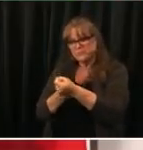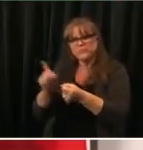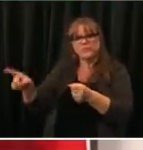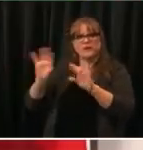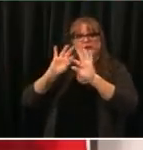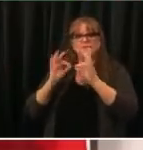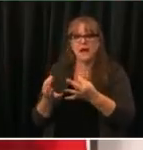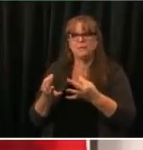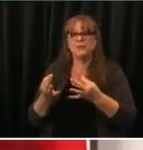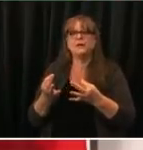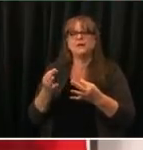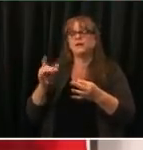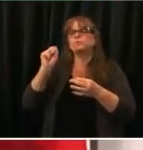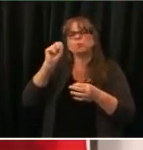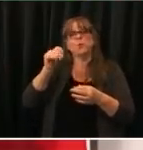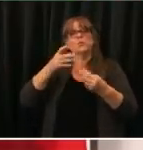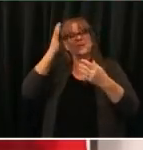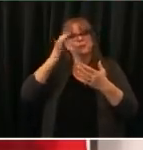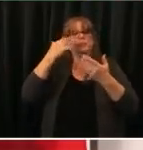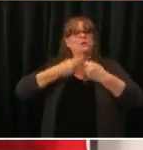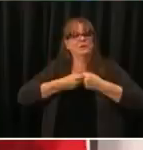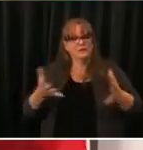with a highly effective life-saving vaccine